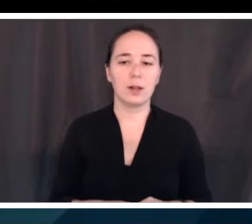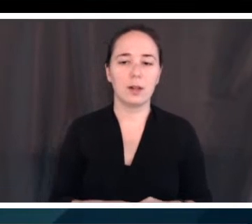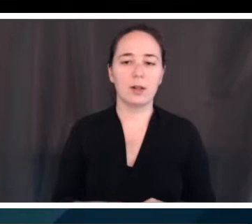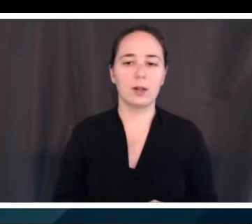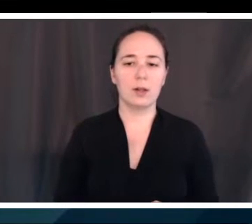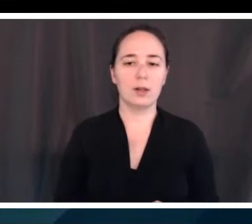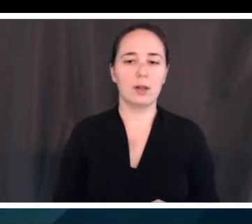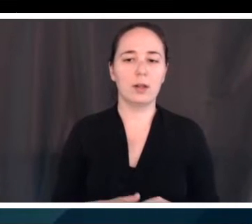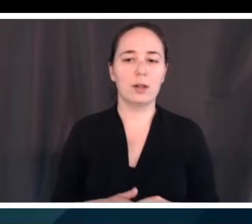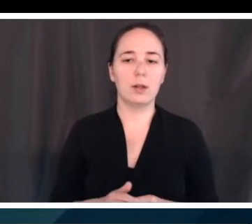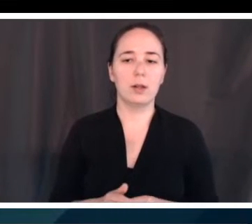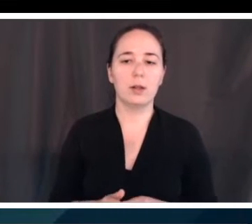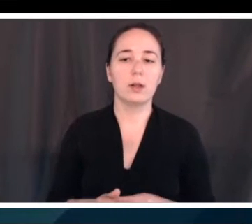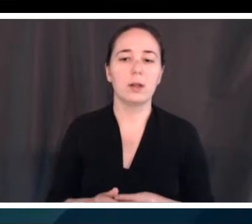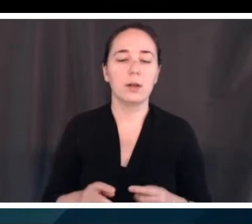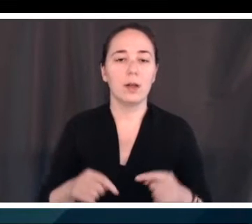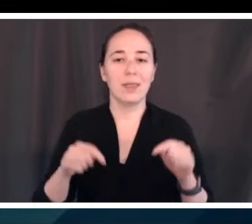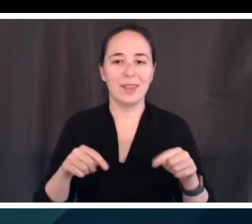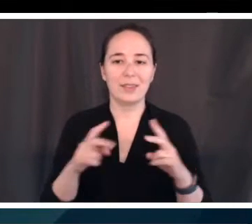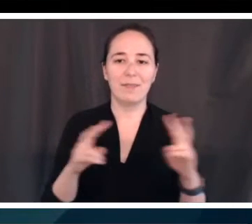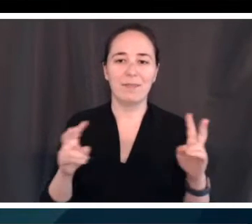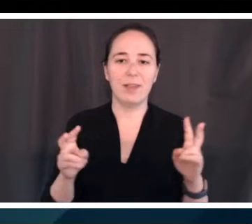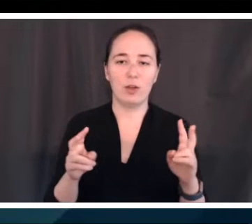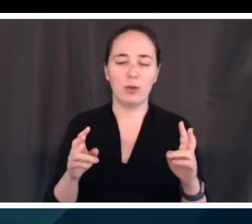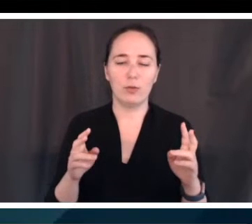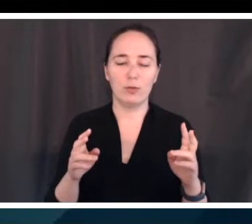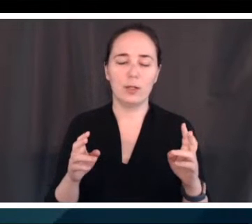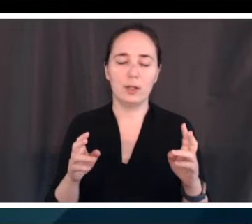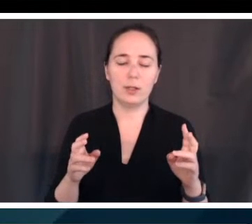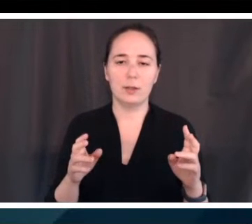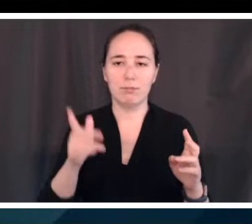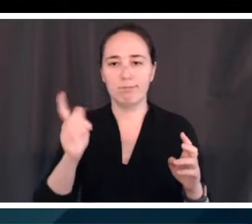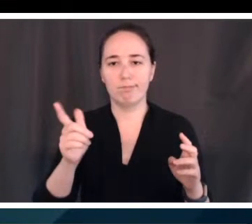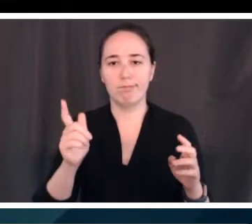this is a very unique time for everyone, but certainly musicians.